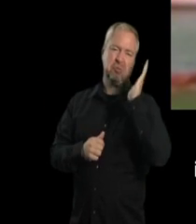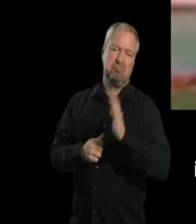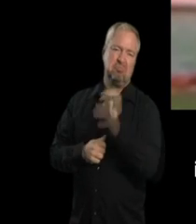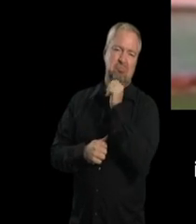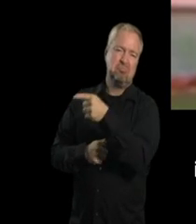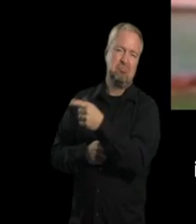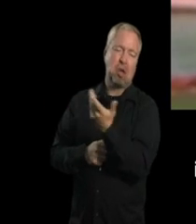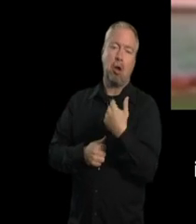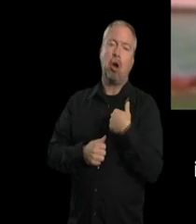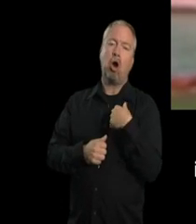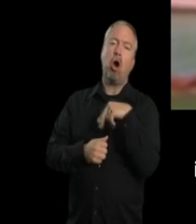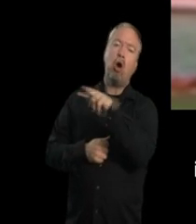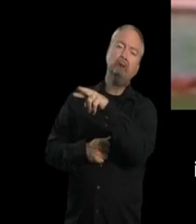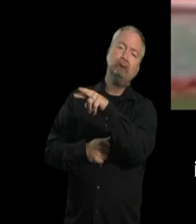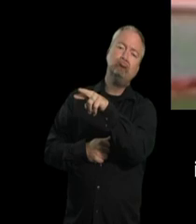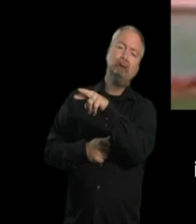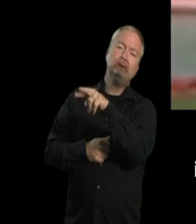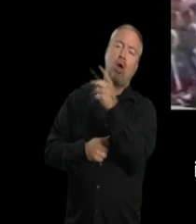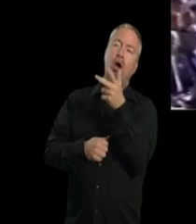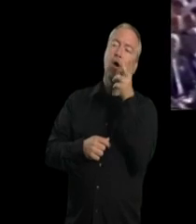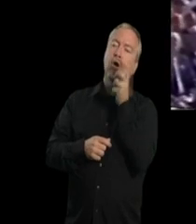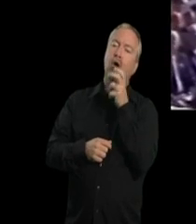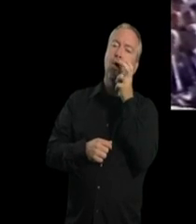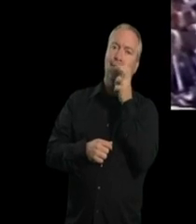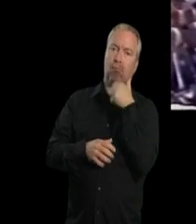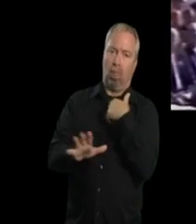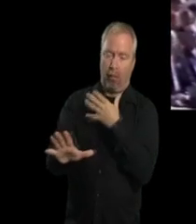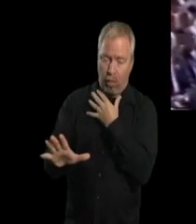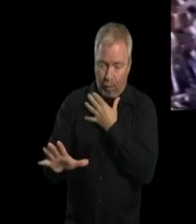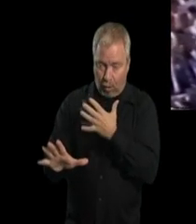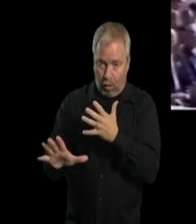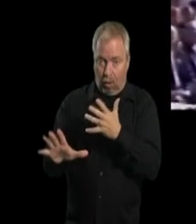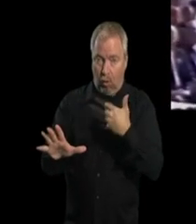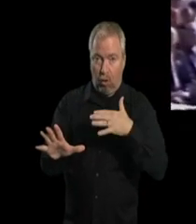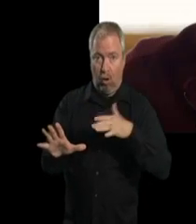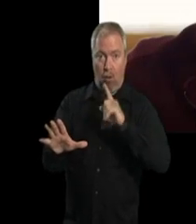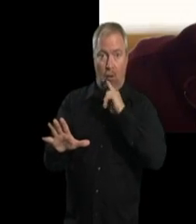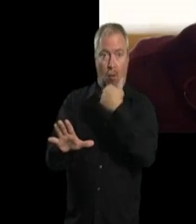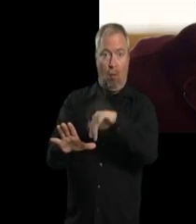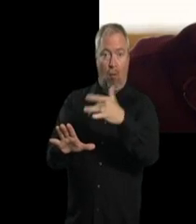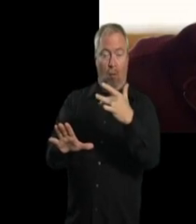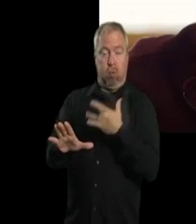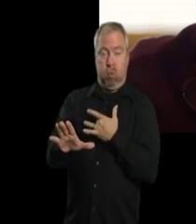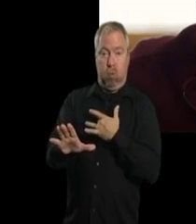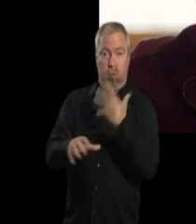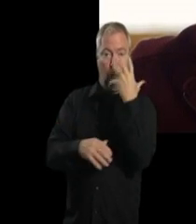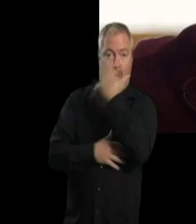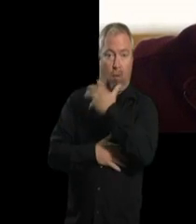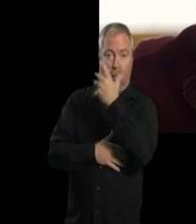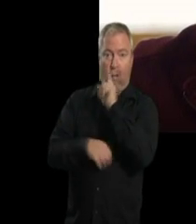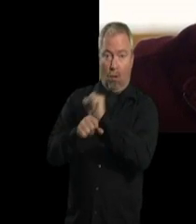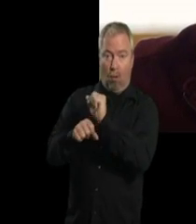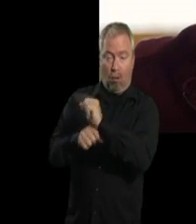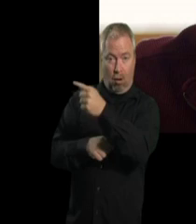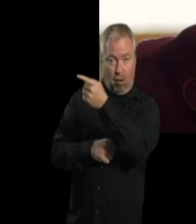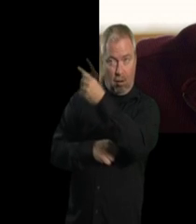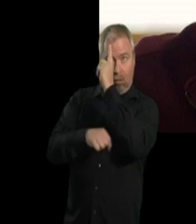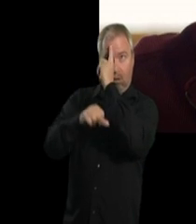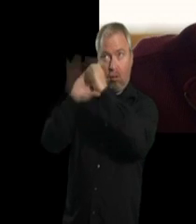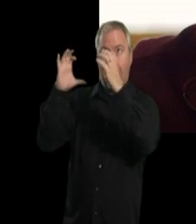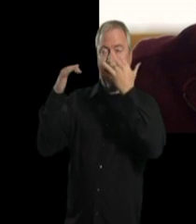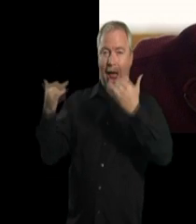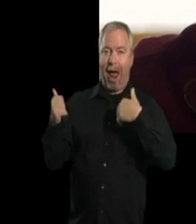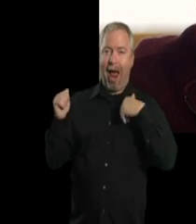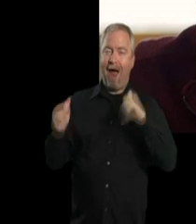George H.W. Bush is not known as a great public speaker, but I tell you what, if I listen to that thing, I'd choke up. I really do,